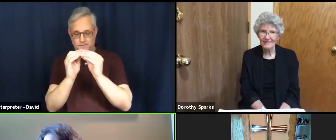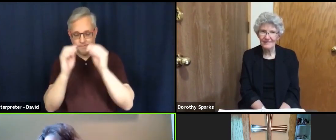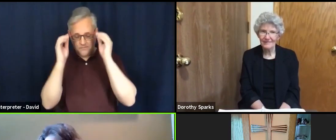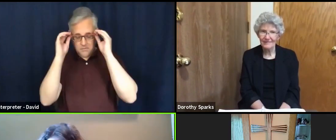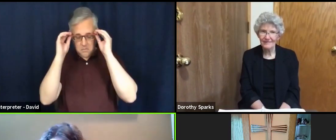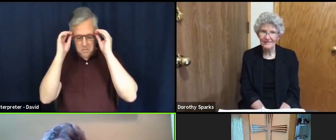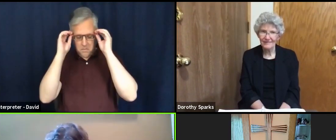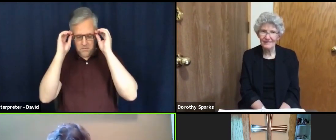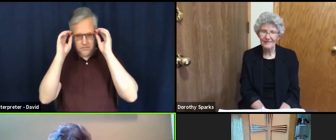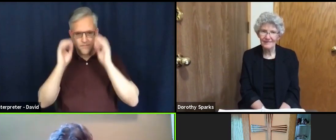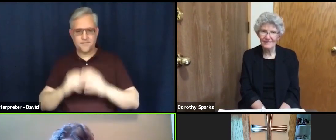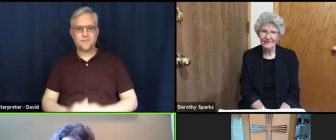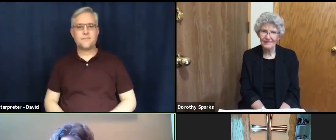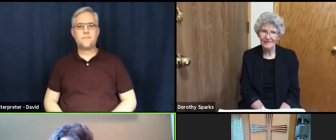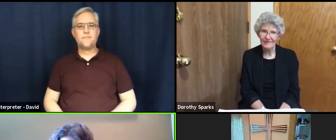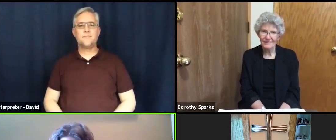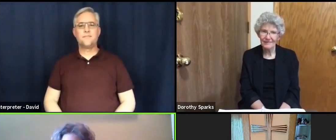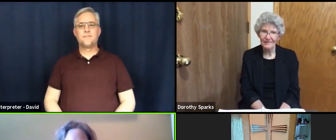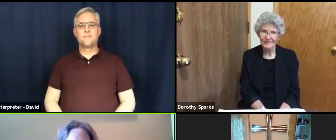from